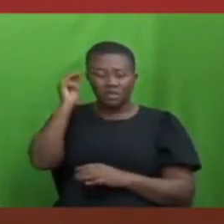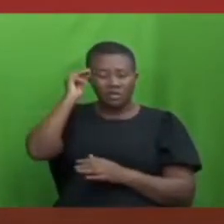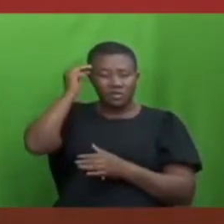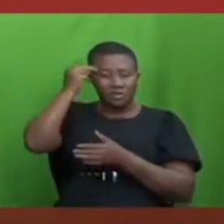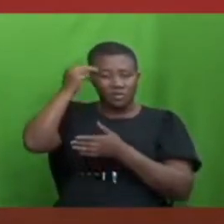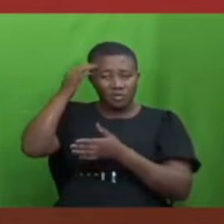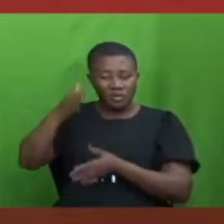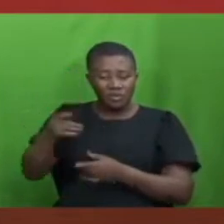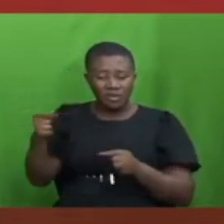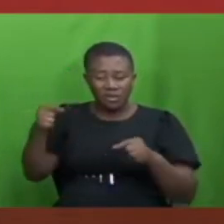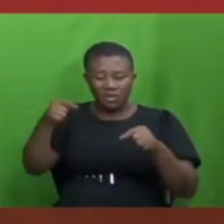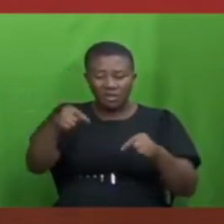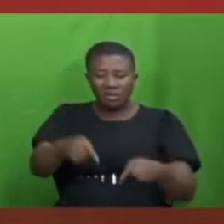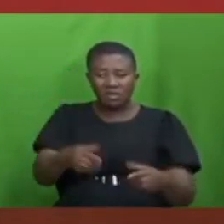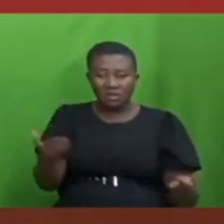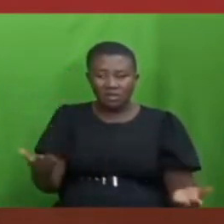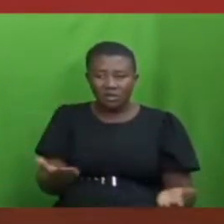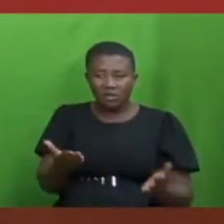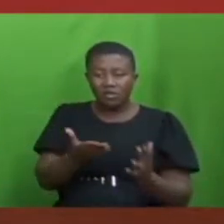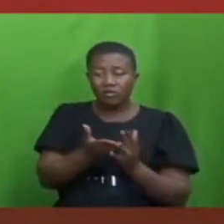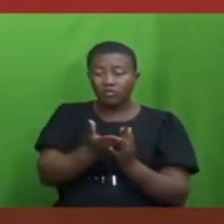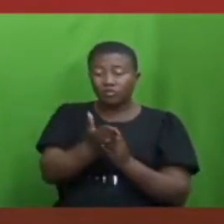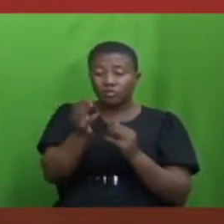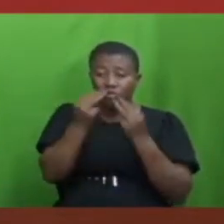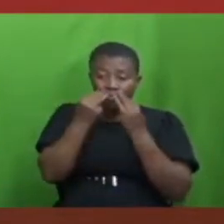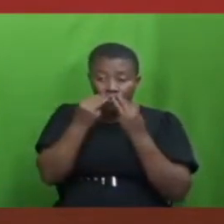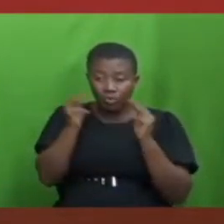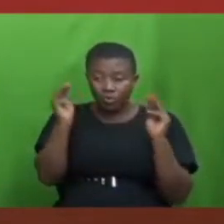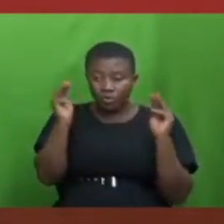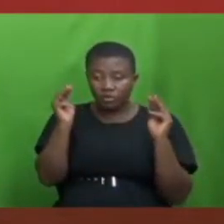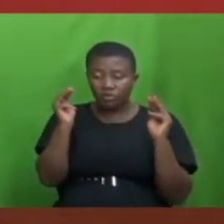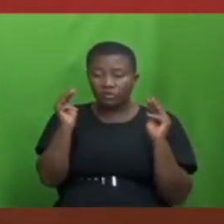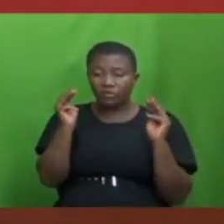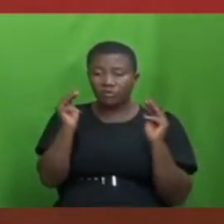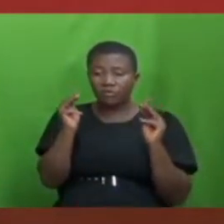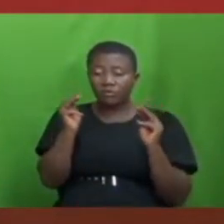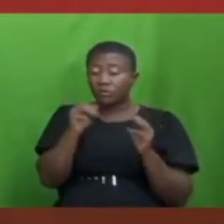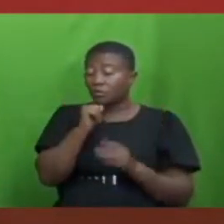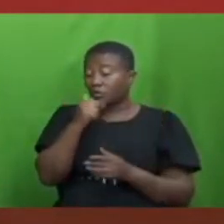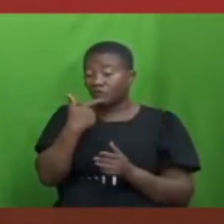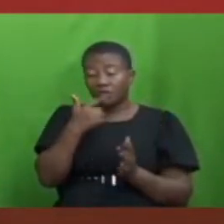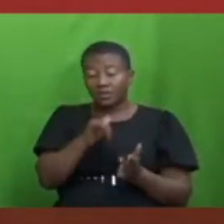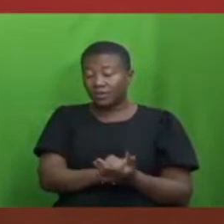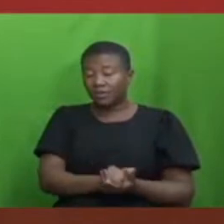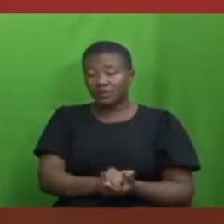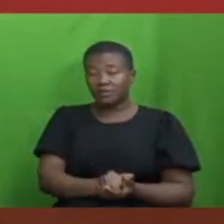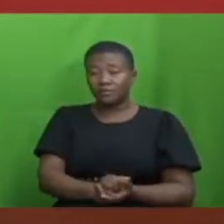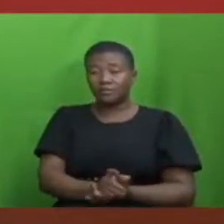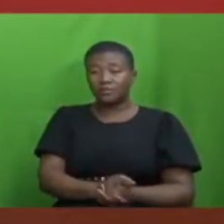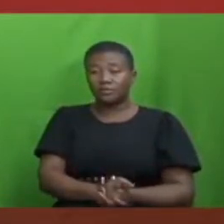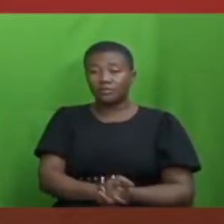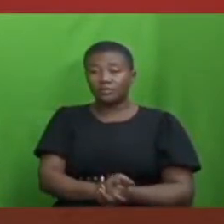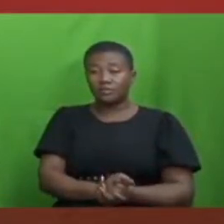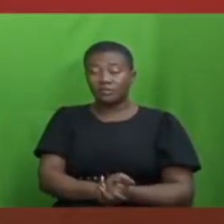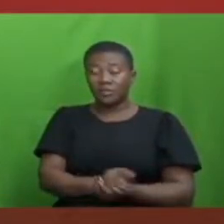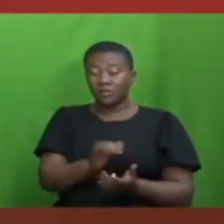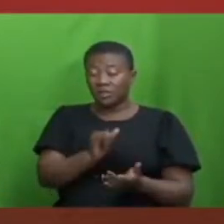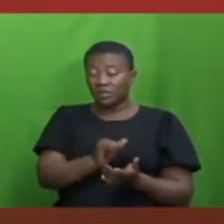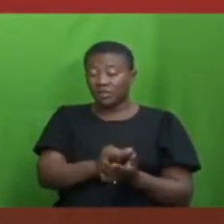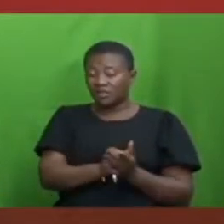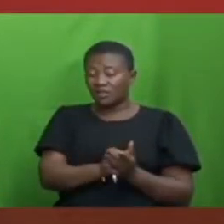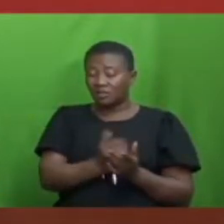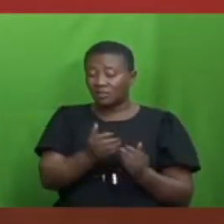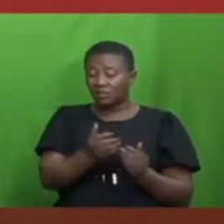to come to the House by a motion. It doesn't. That is left to Parliament to